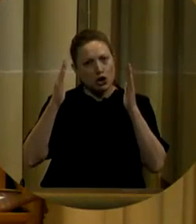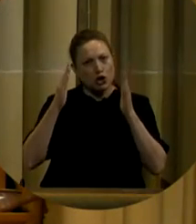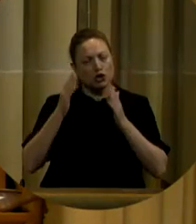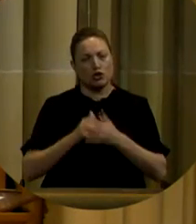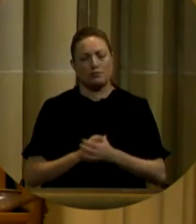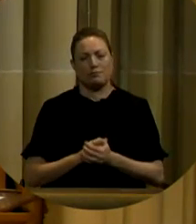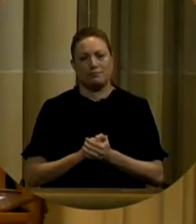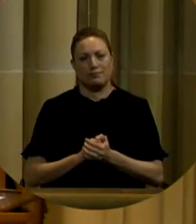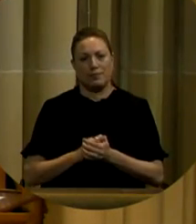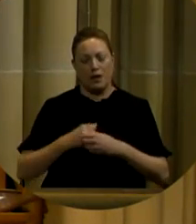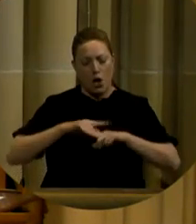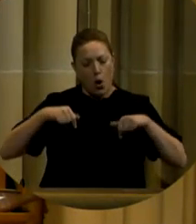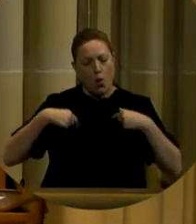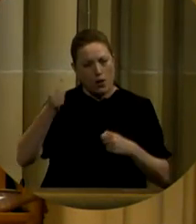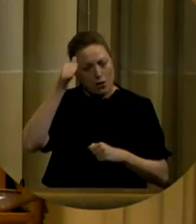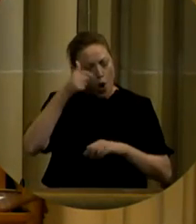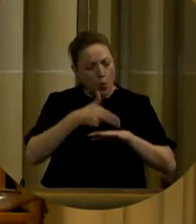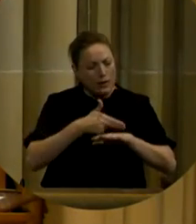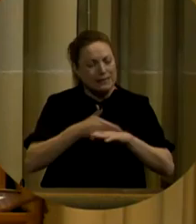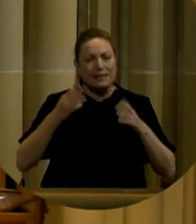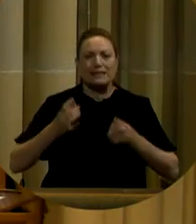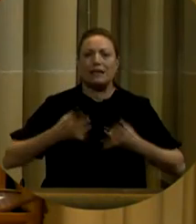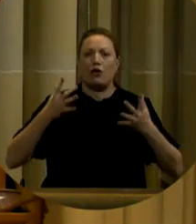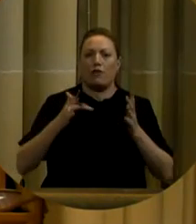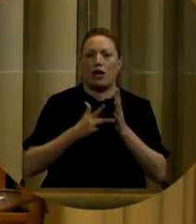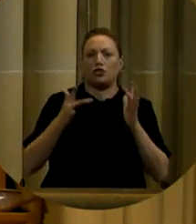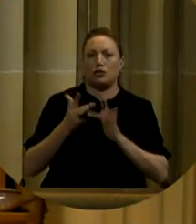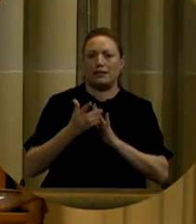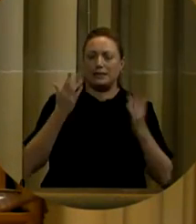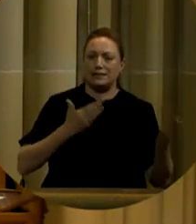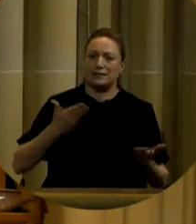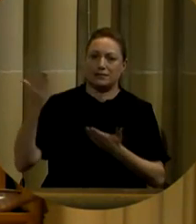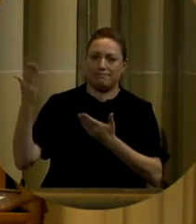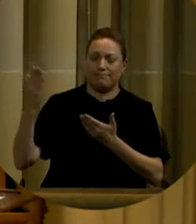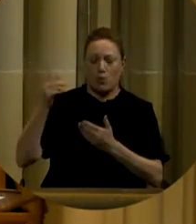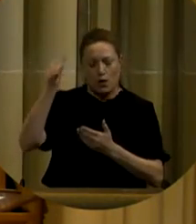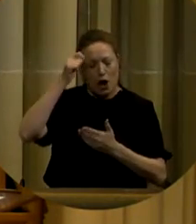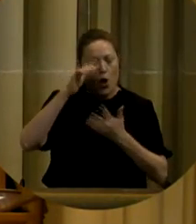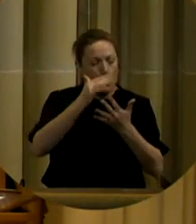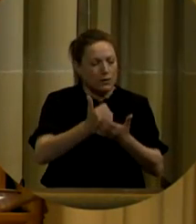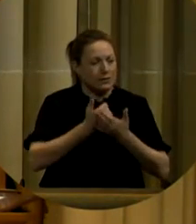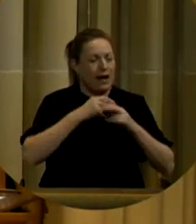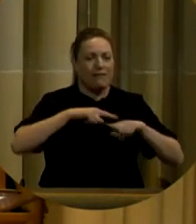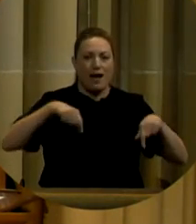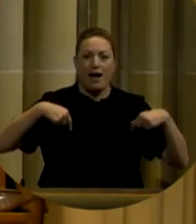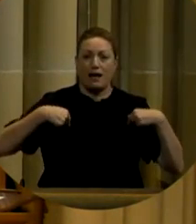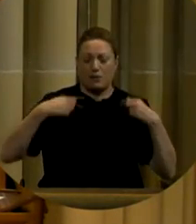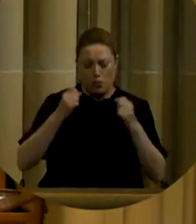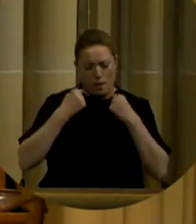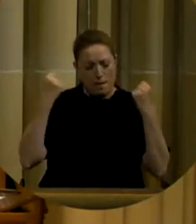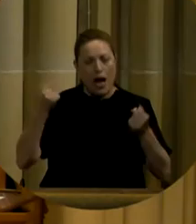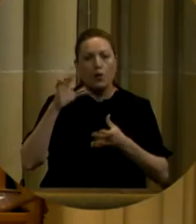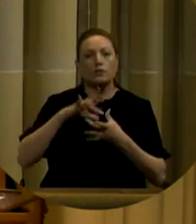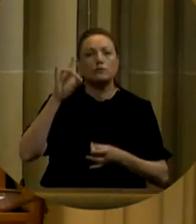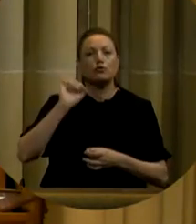paschal sacrifice of Christ that has been handed on to us, and grant that by the power of the Spirit of your